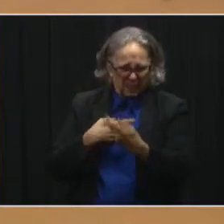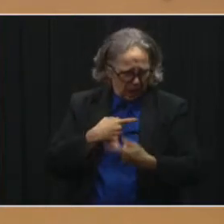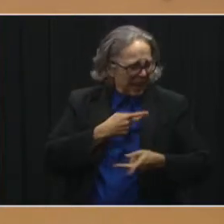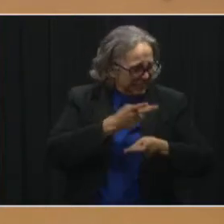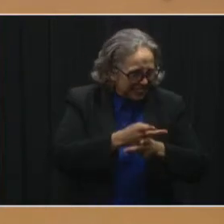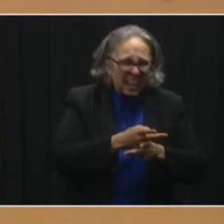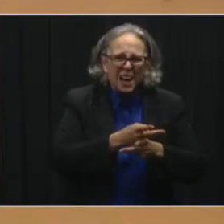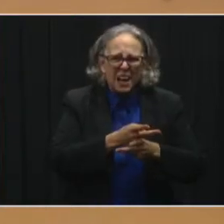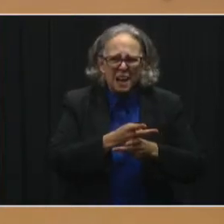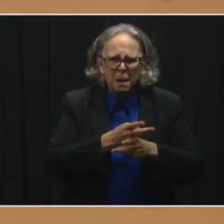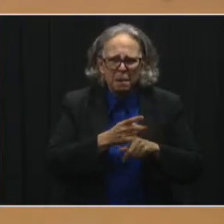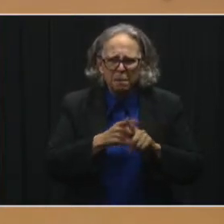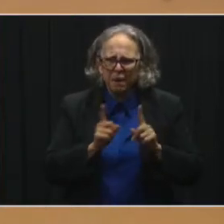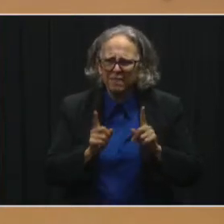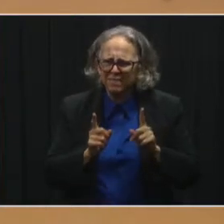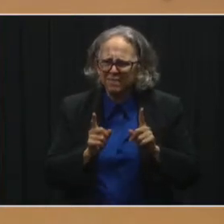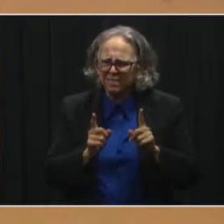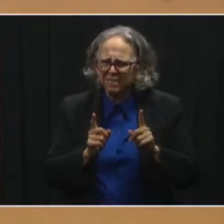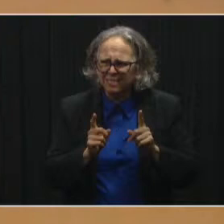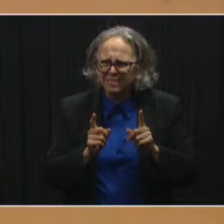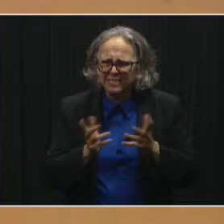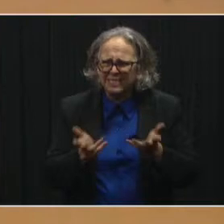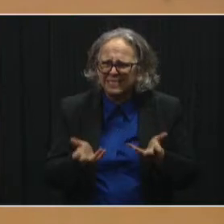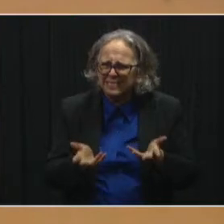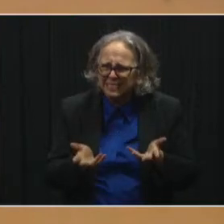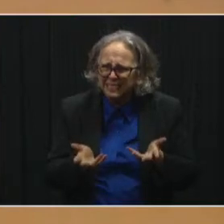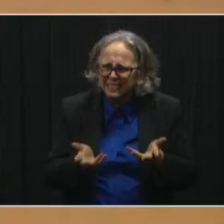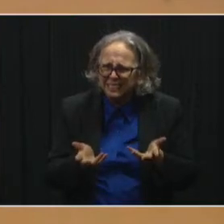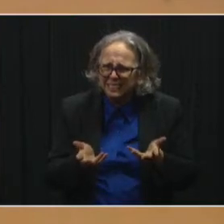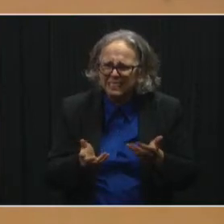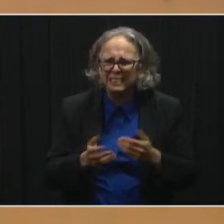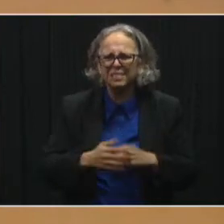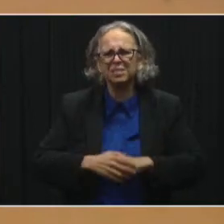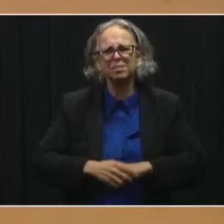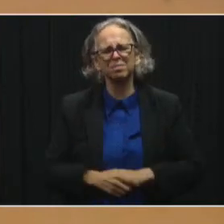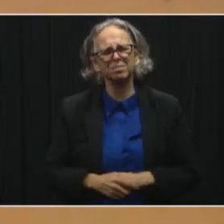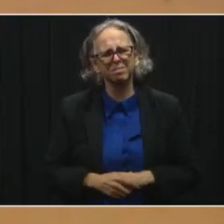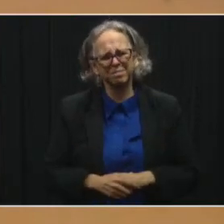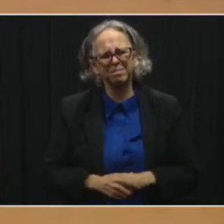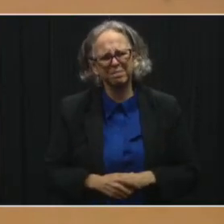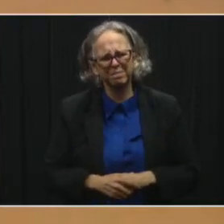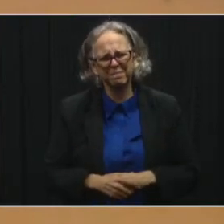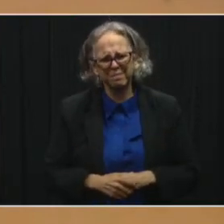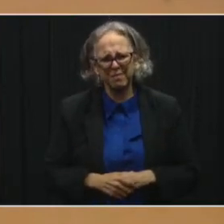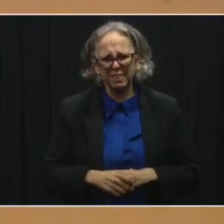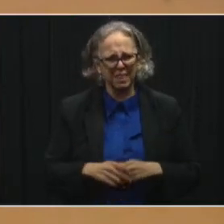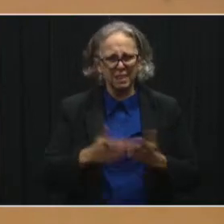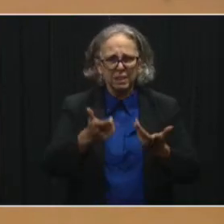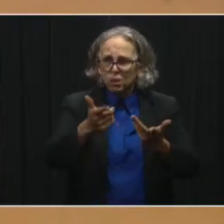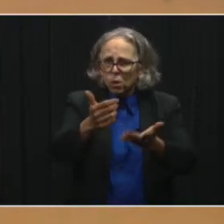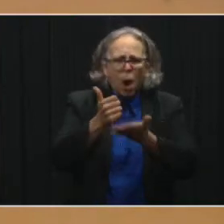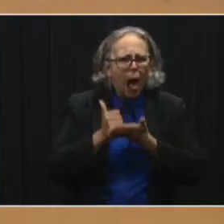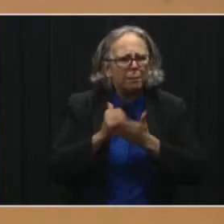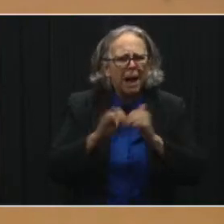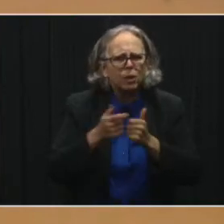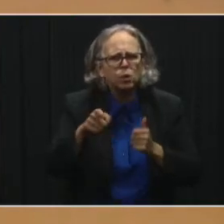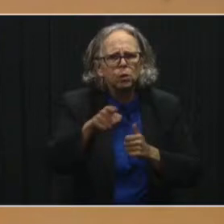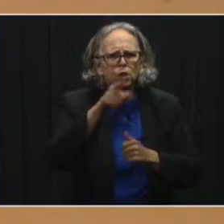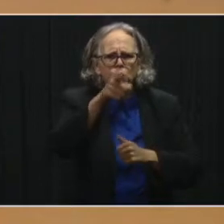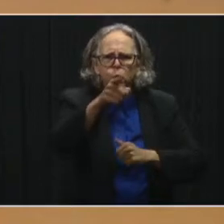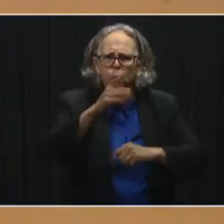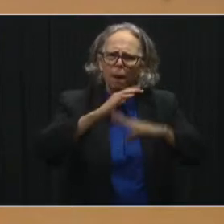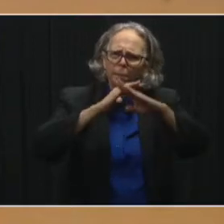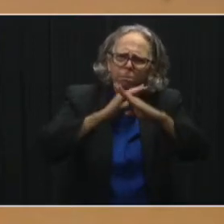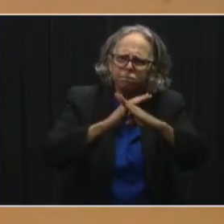Right now, we need the help, as Dr. Bennett said, prevention, prevention, prevention. We need people that could